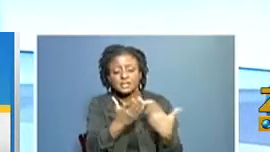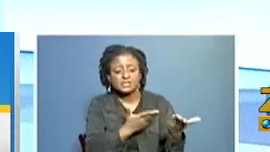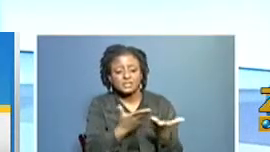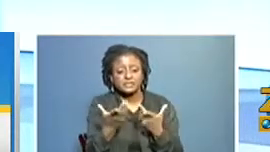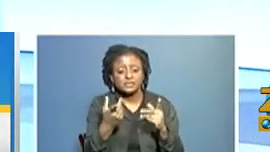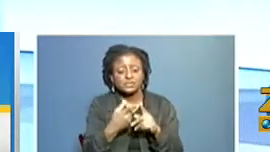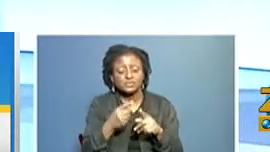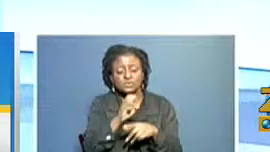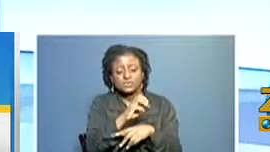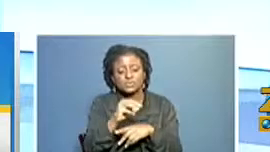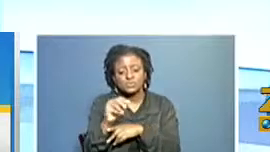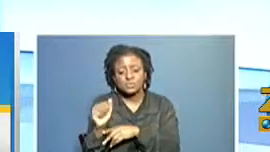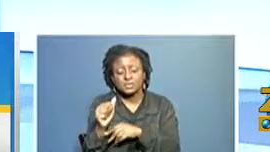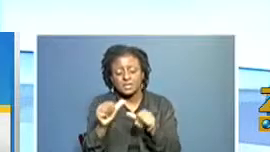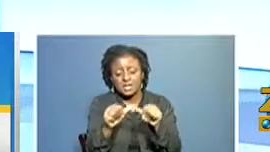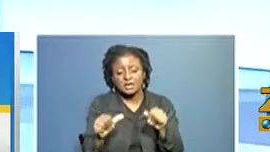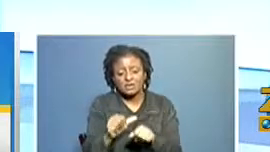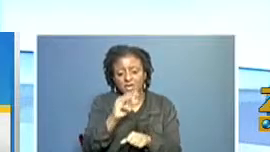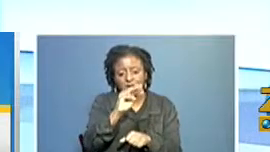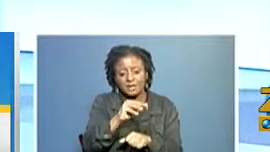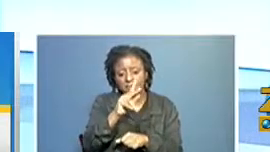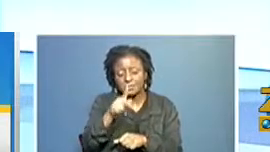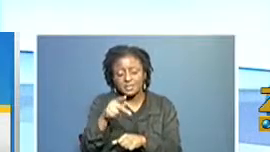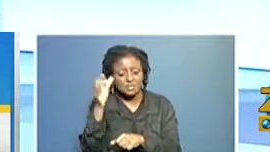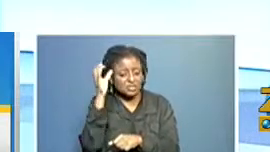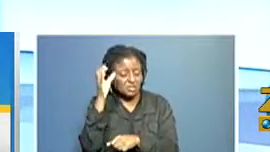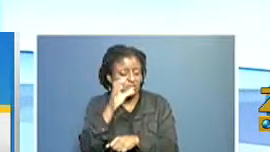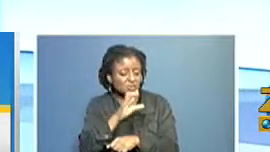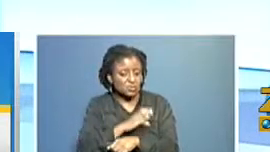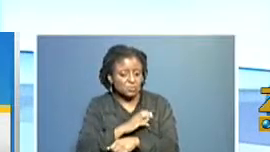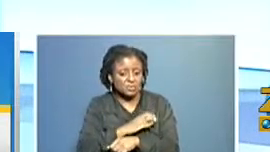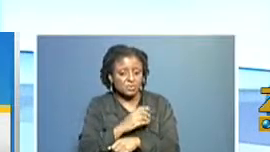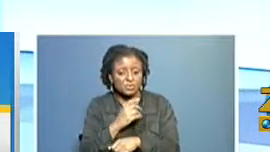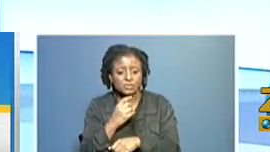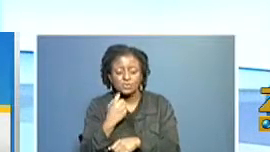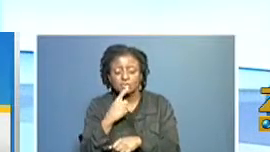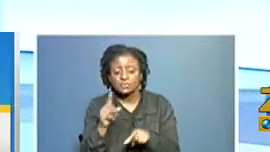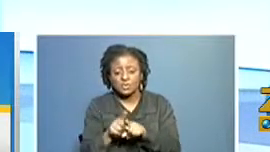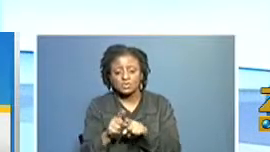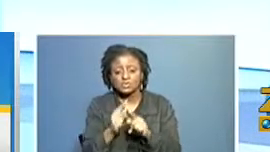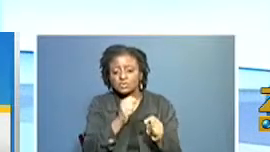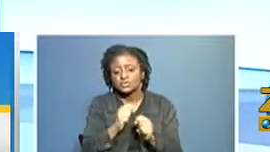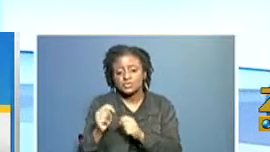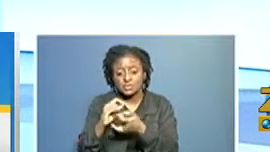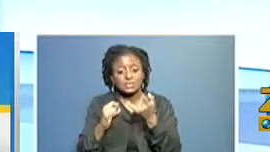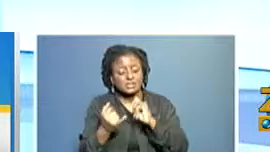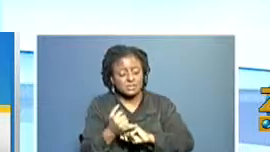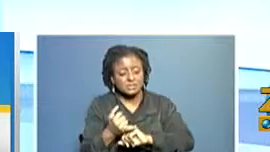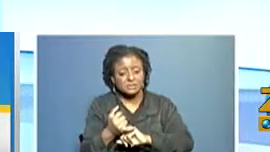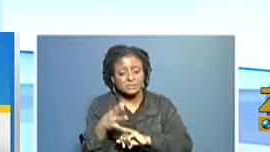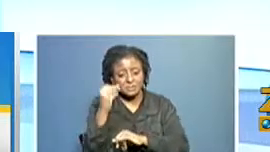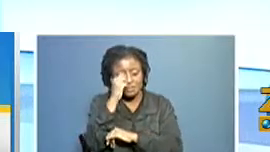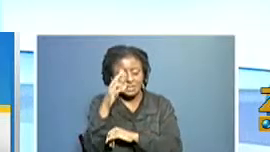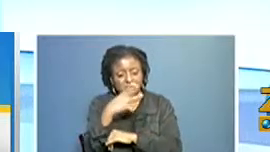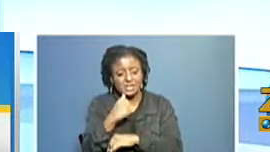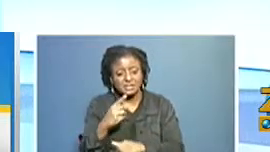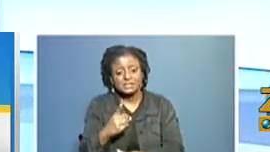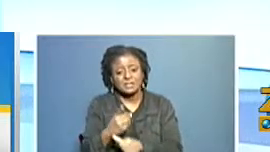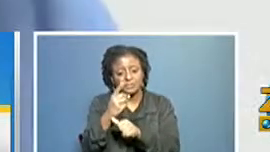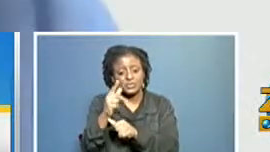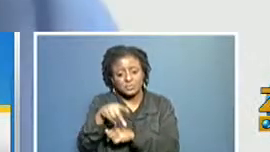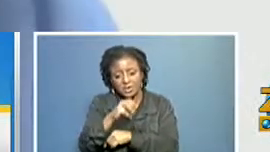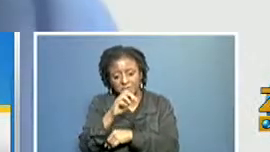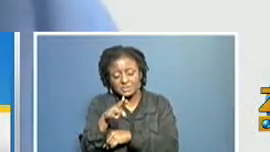Exuma. Area MP Chester Cooper, who doubles as tourism investments in aviation and Deputy Prime Minister, explains.